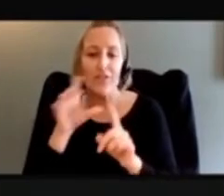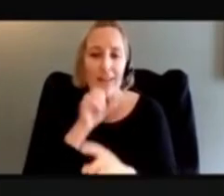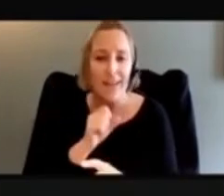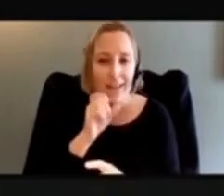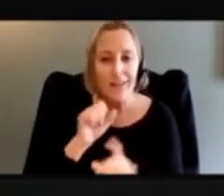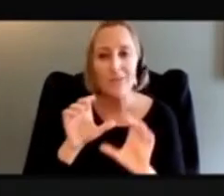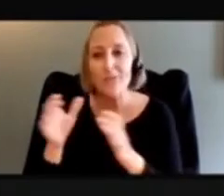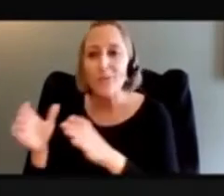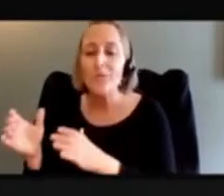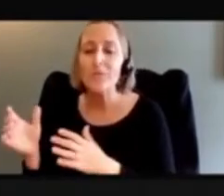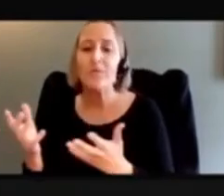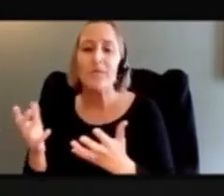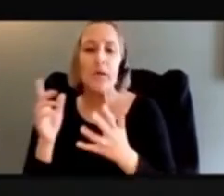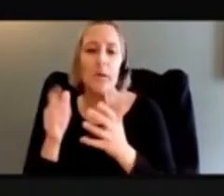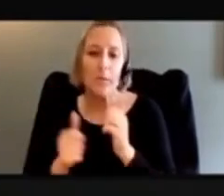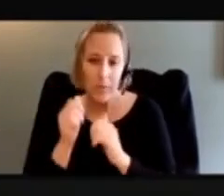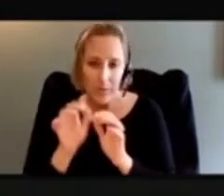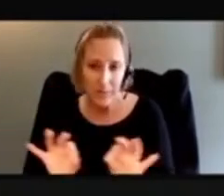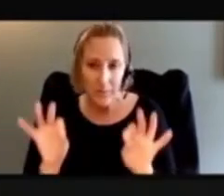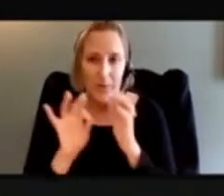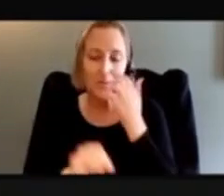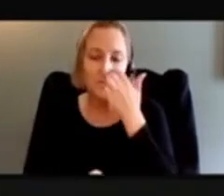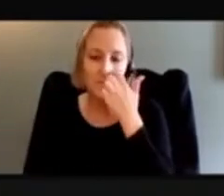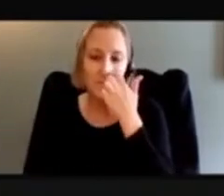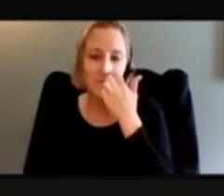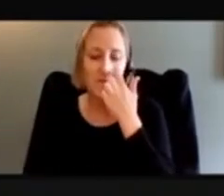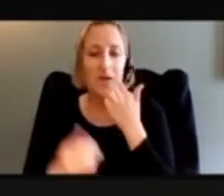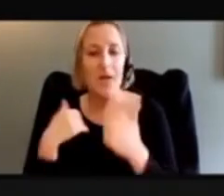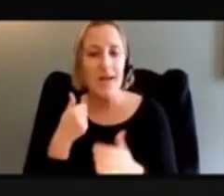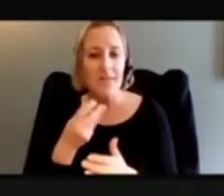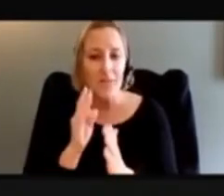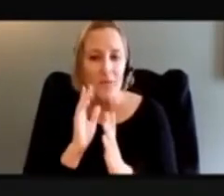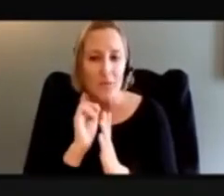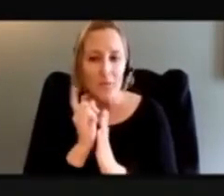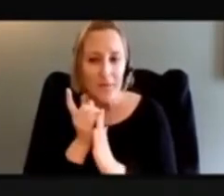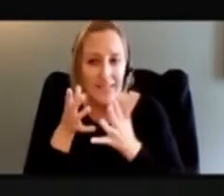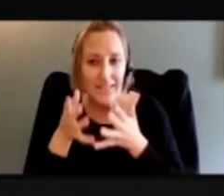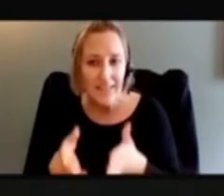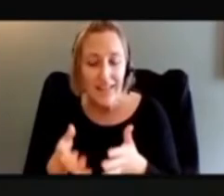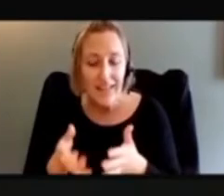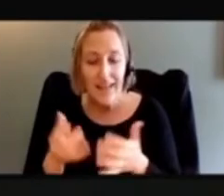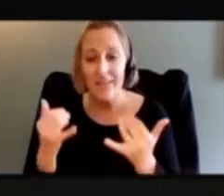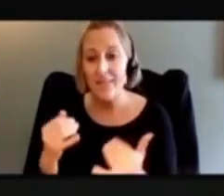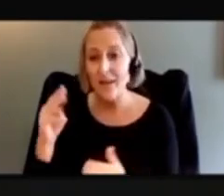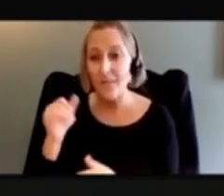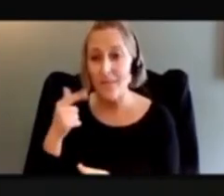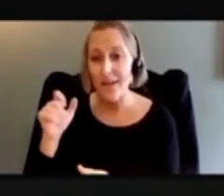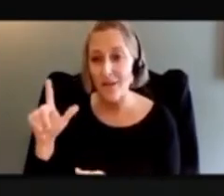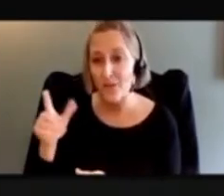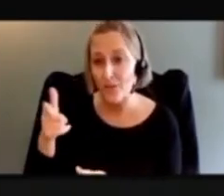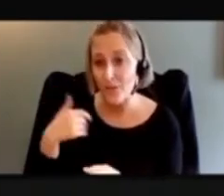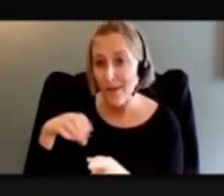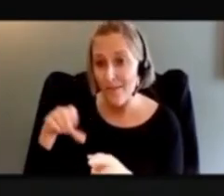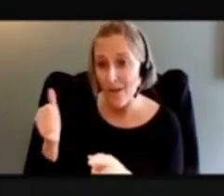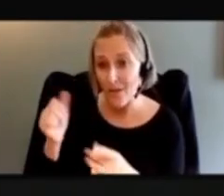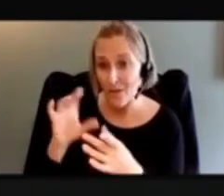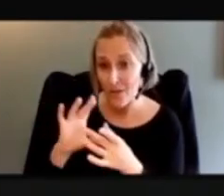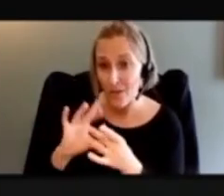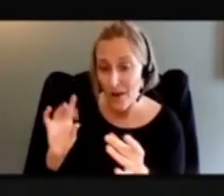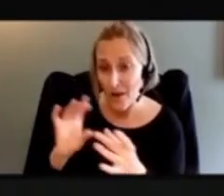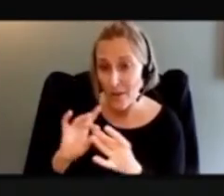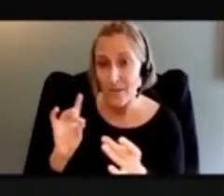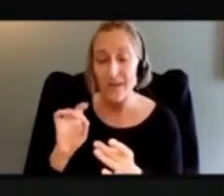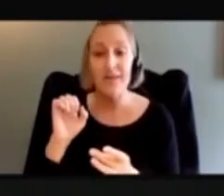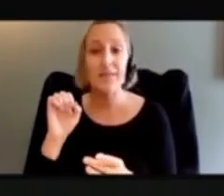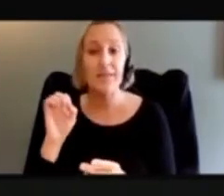So we just have a couple of minutes left here, but I just wanted to Rima, Michael, any last words? Also, if you guys have any questions, please